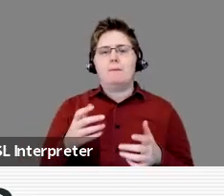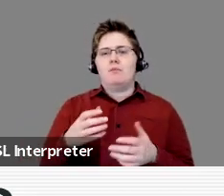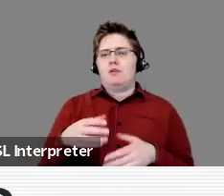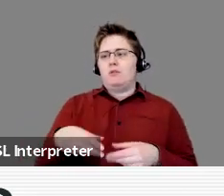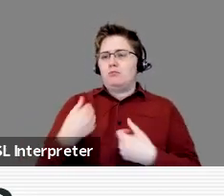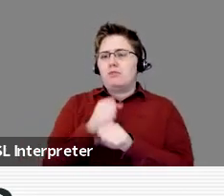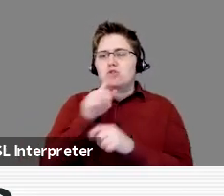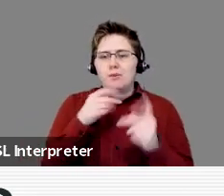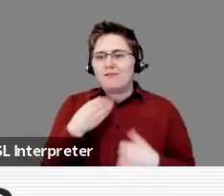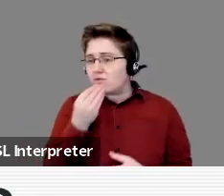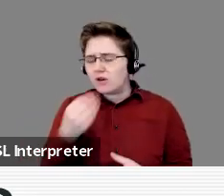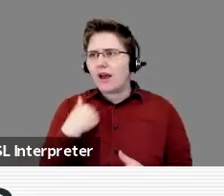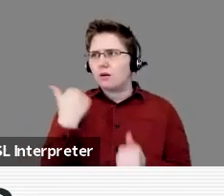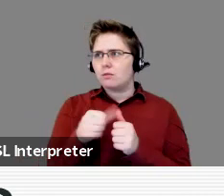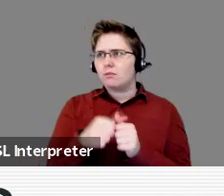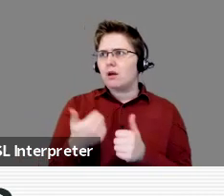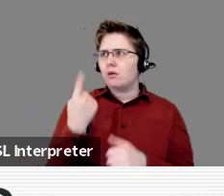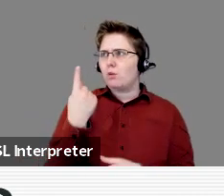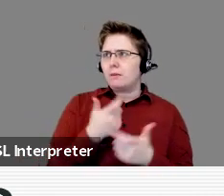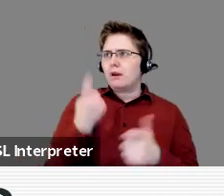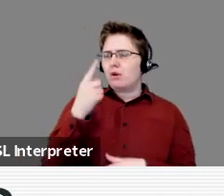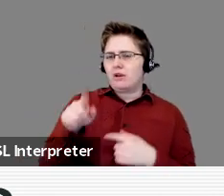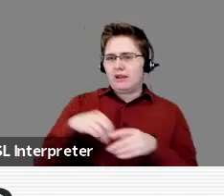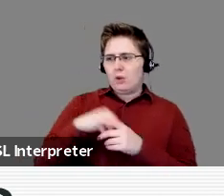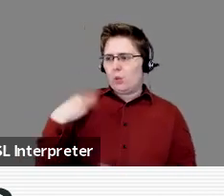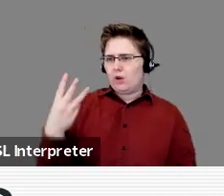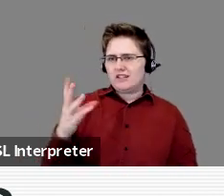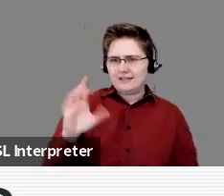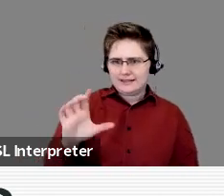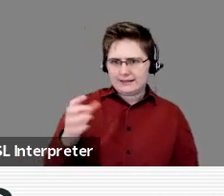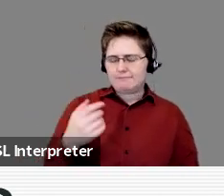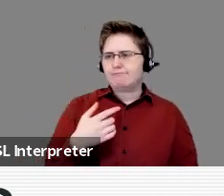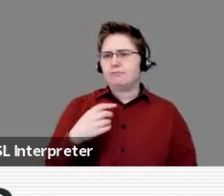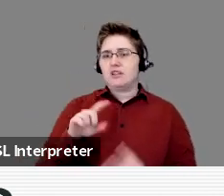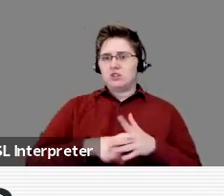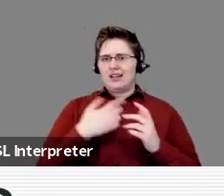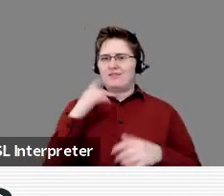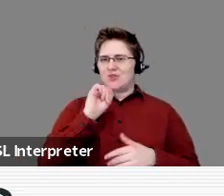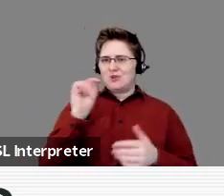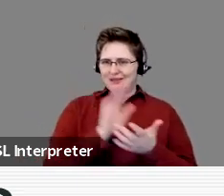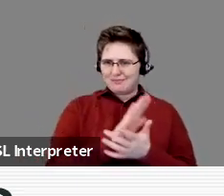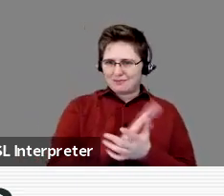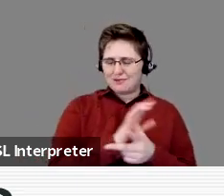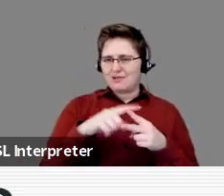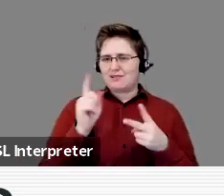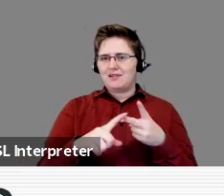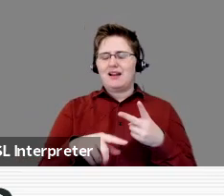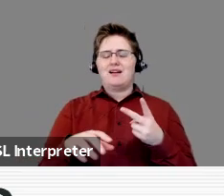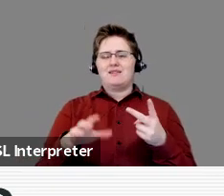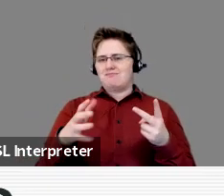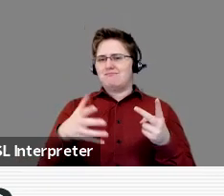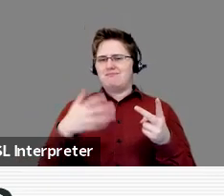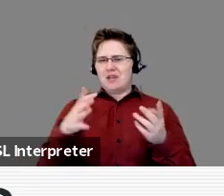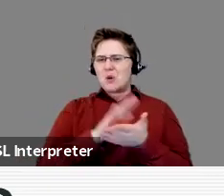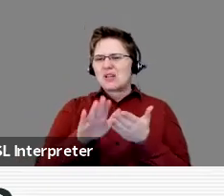that they need. I remember a big one when I was in DC. At the beginning, we had the toilet paper and the